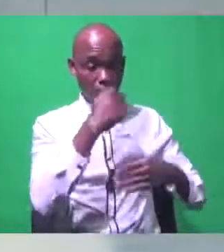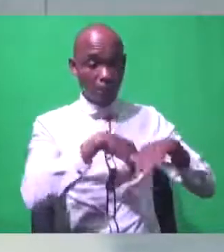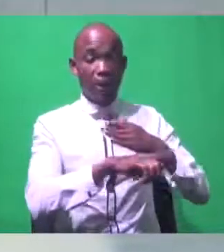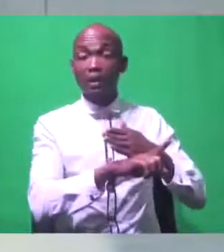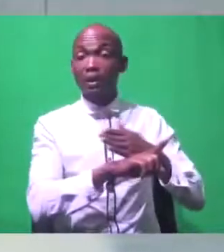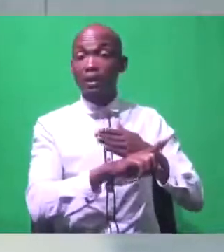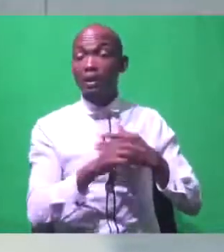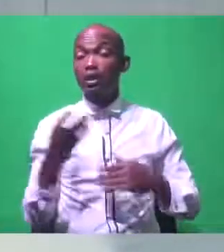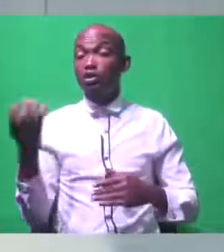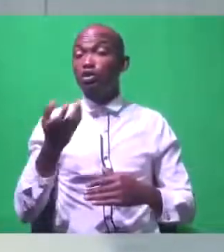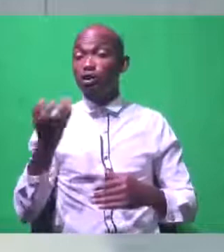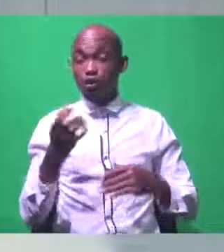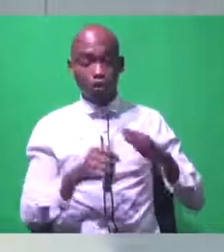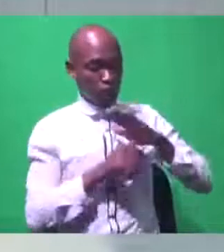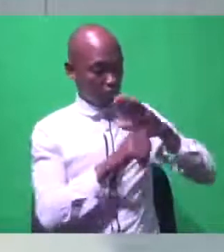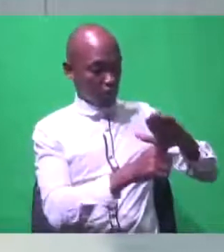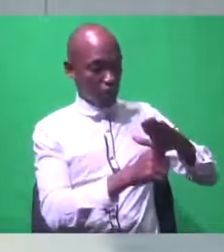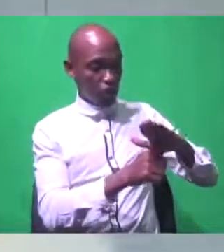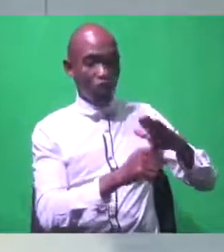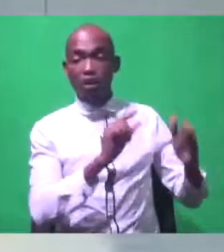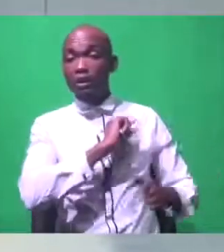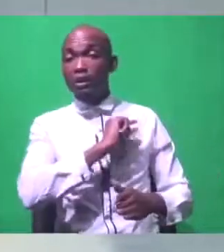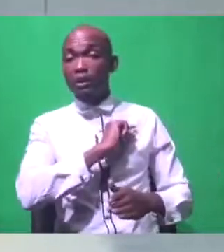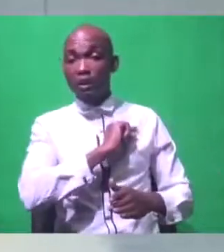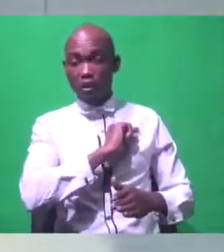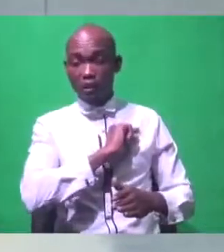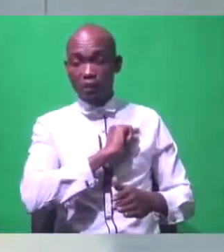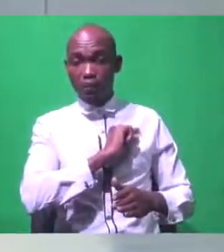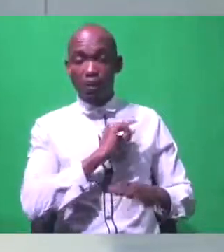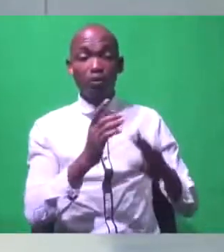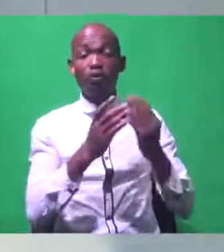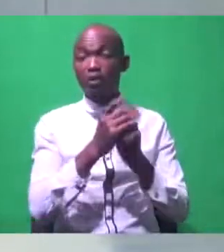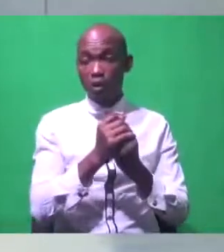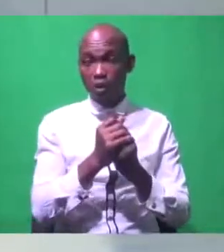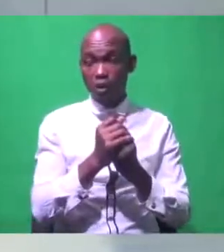sex segregation or discrimination and the social